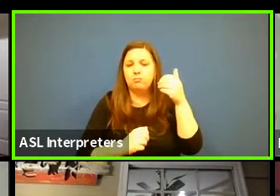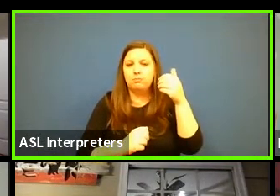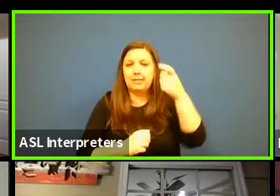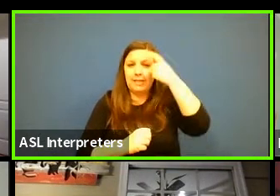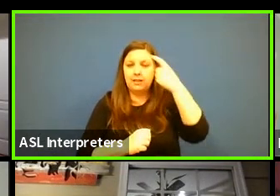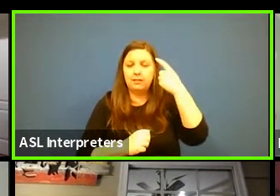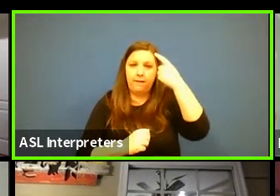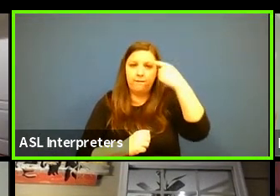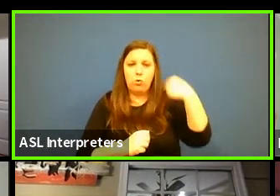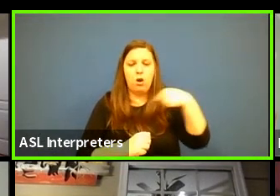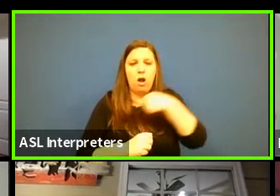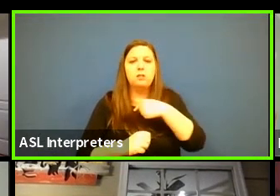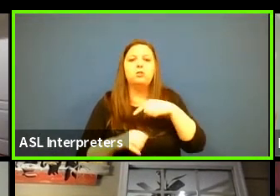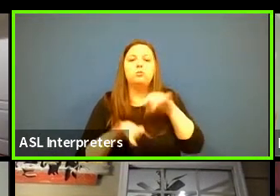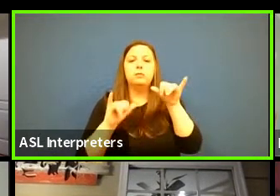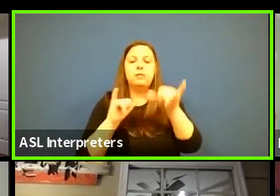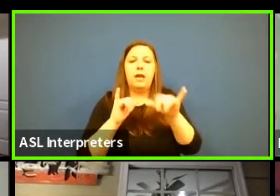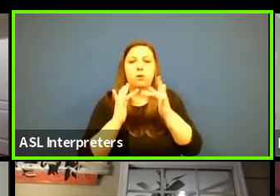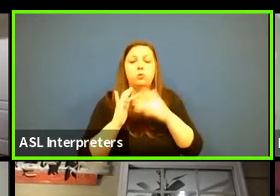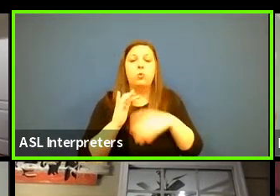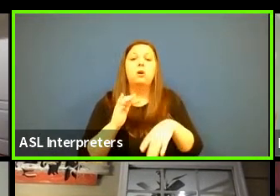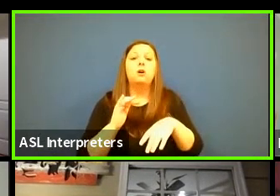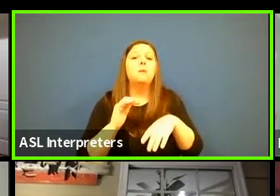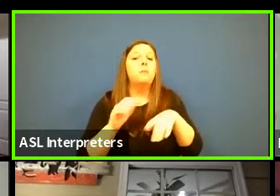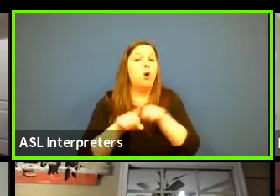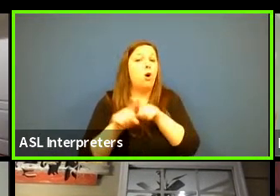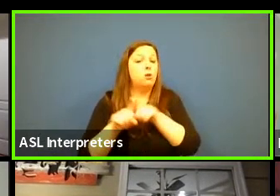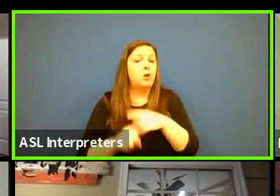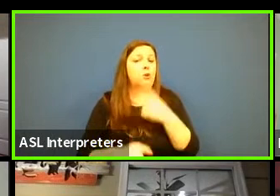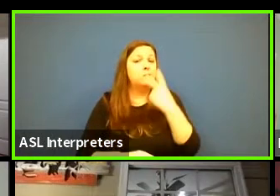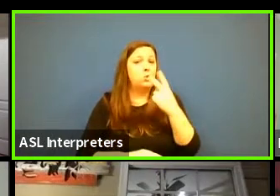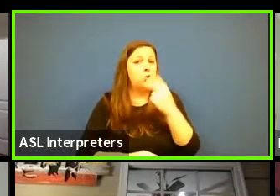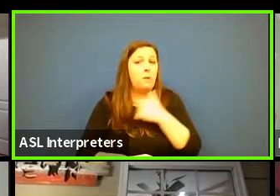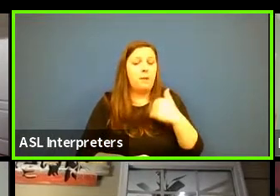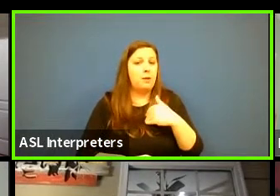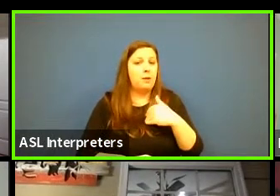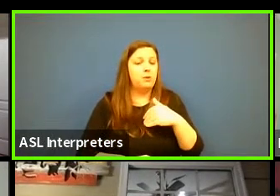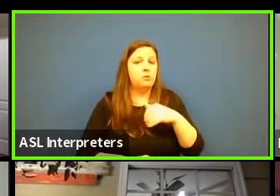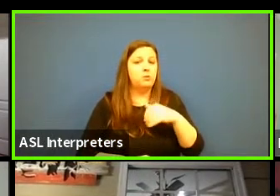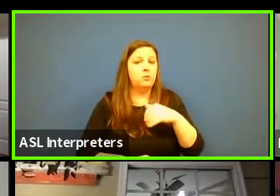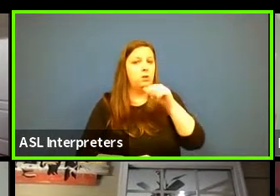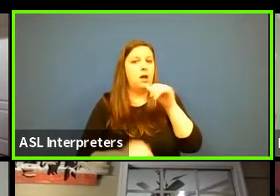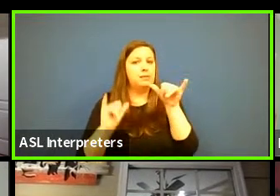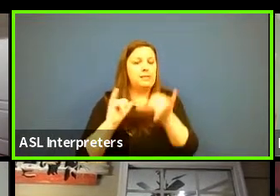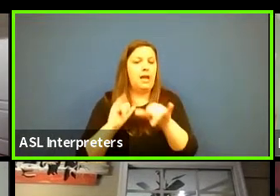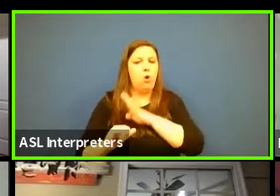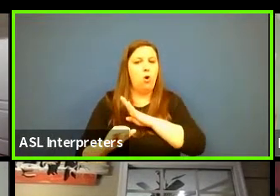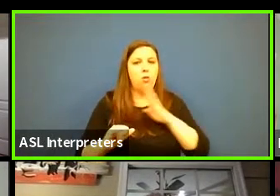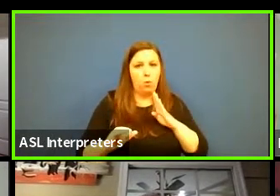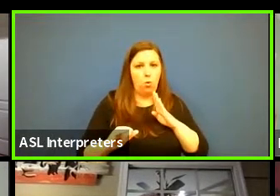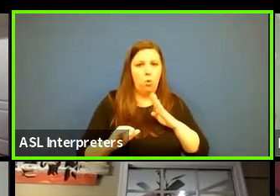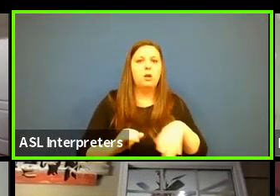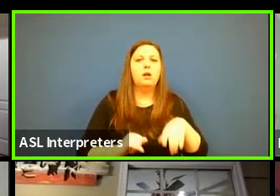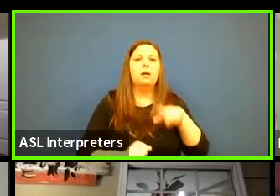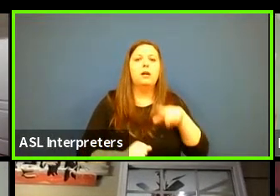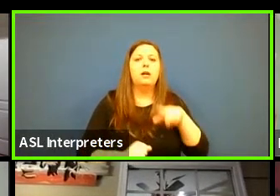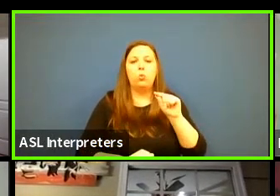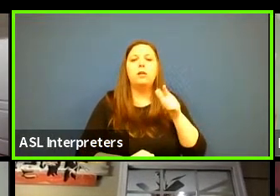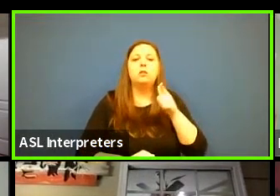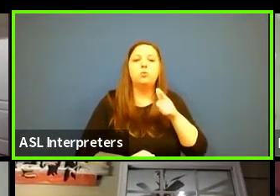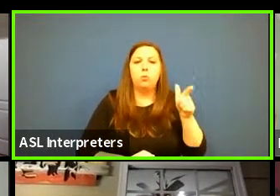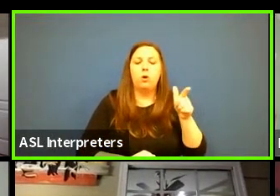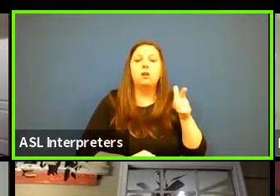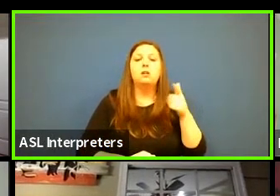will not be on the board in 2021. And so the natural transition would probably be January. But I